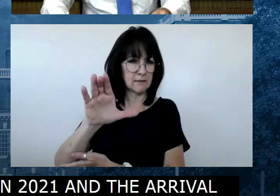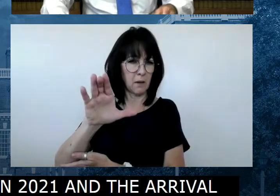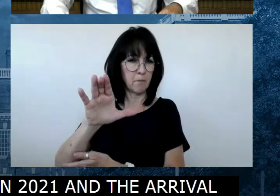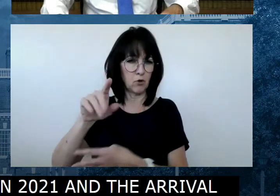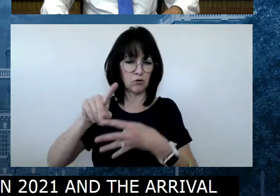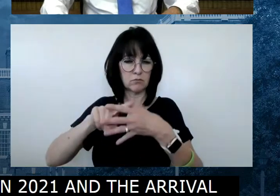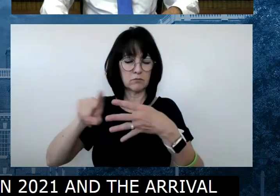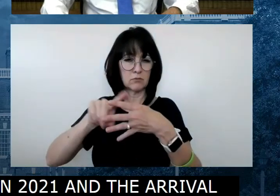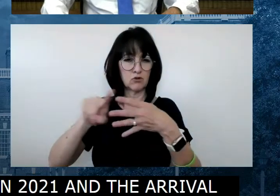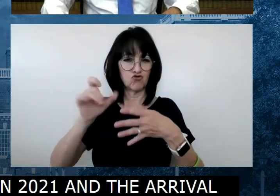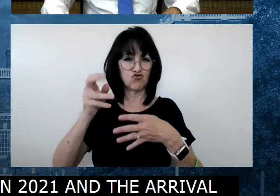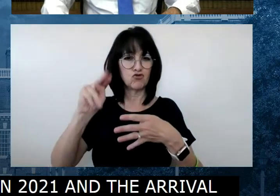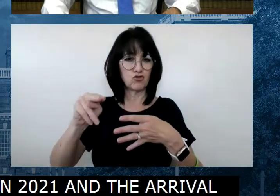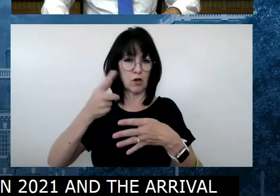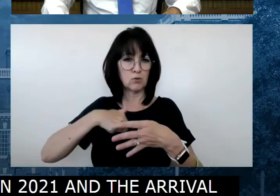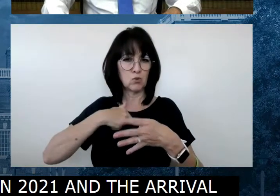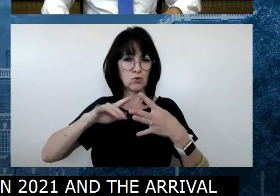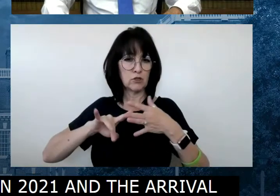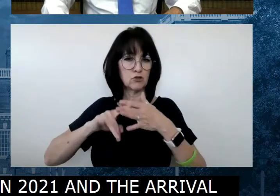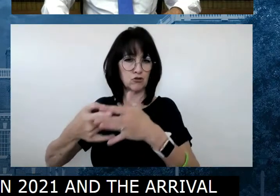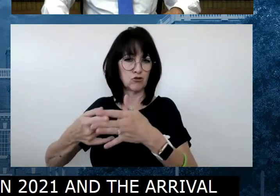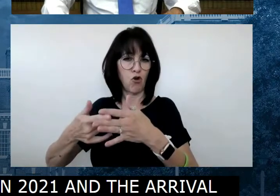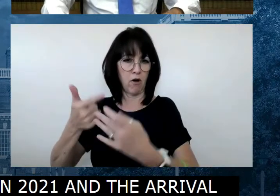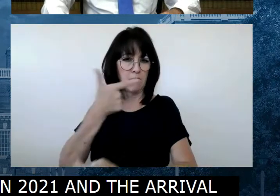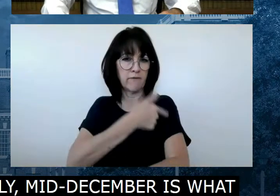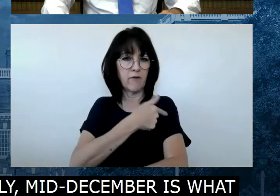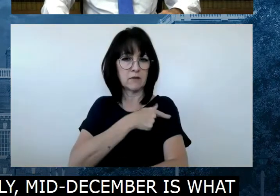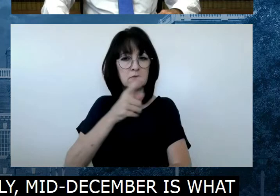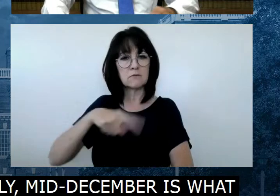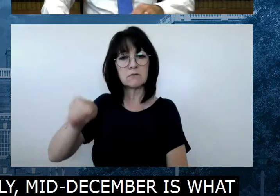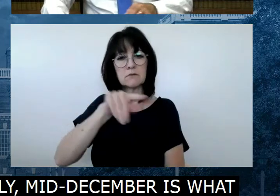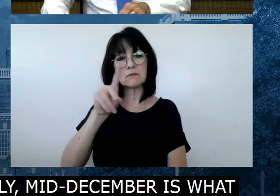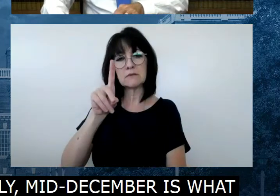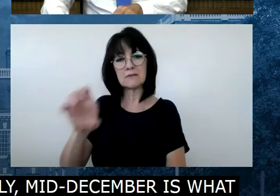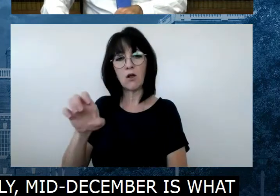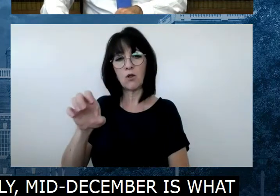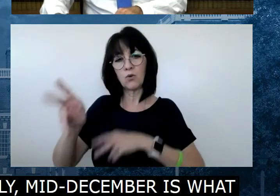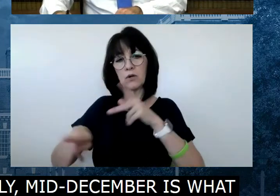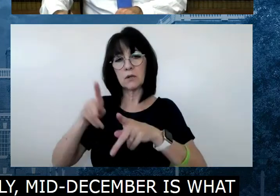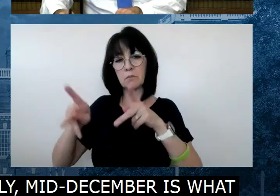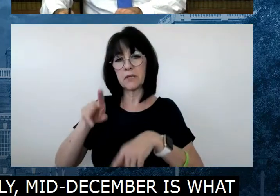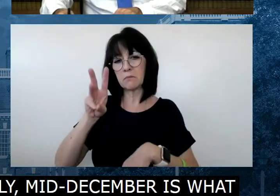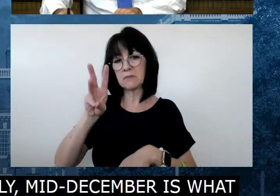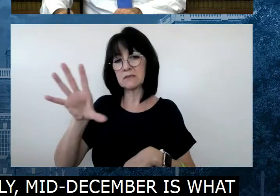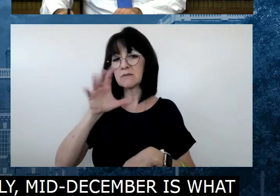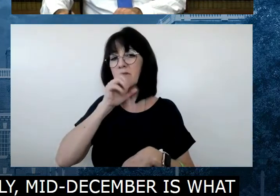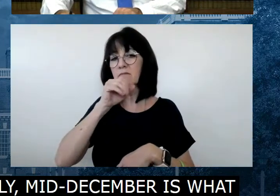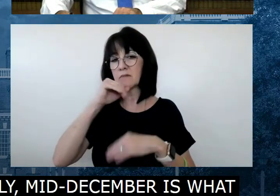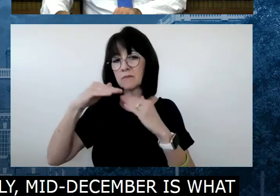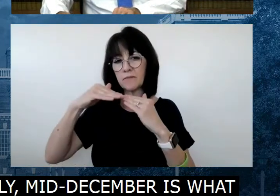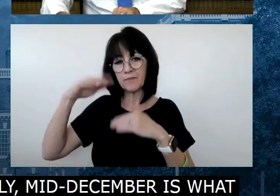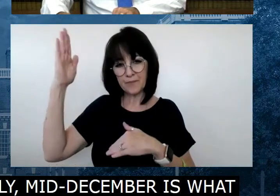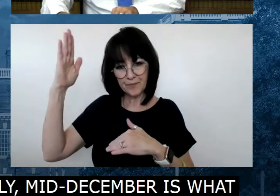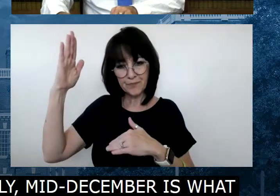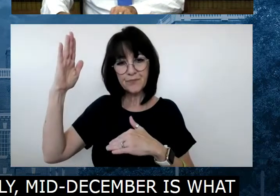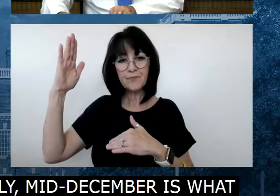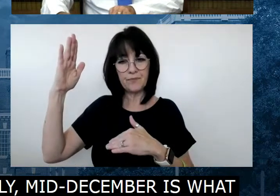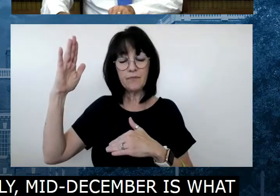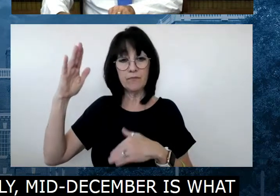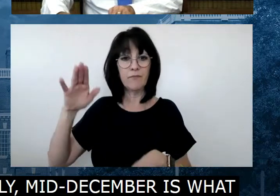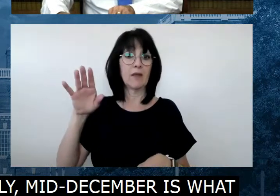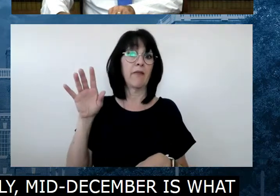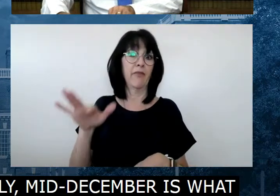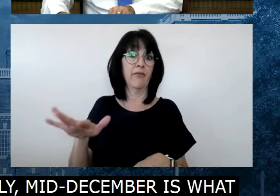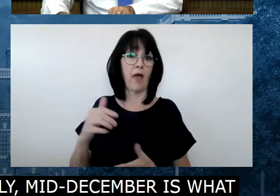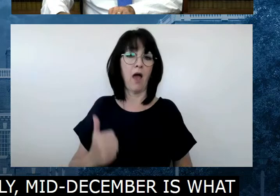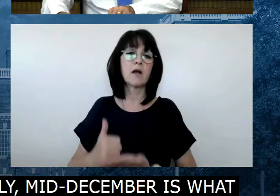started to vaccinate those Delawareans 65 and older, and really did help squash the number